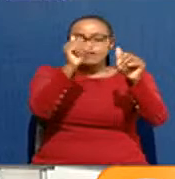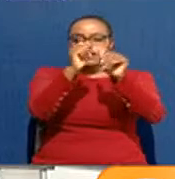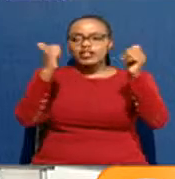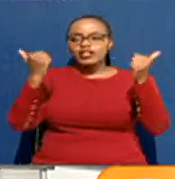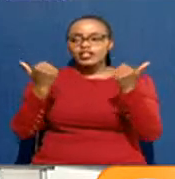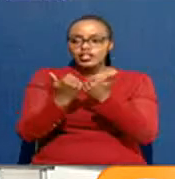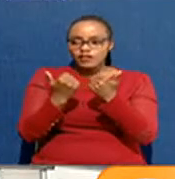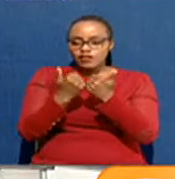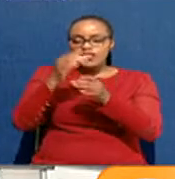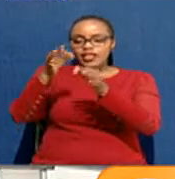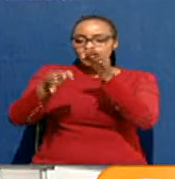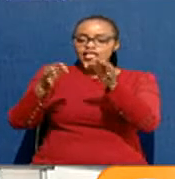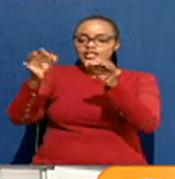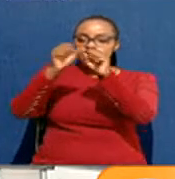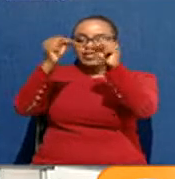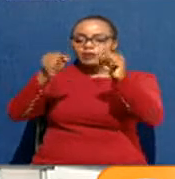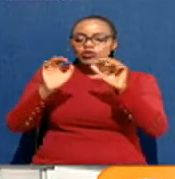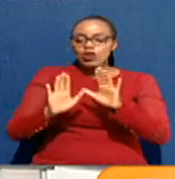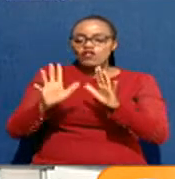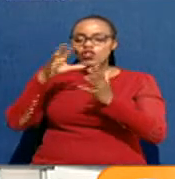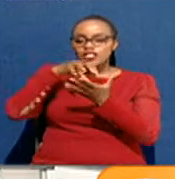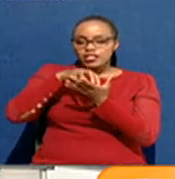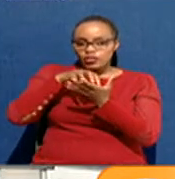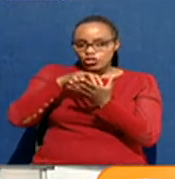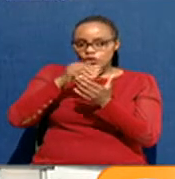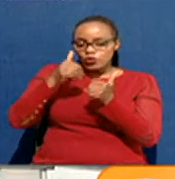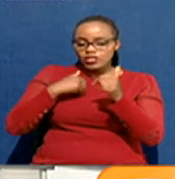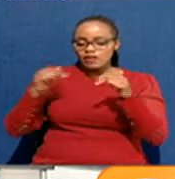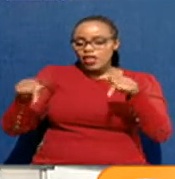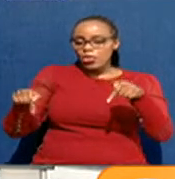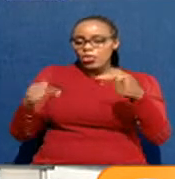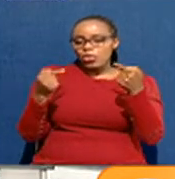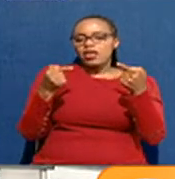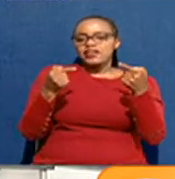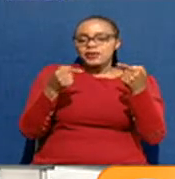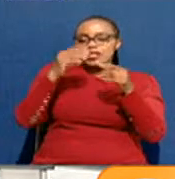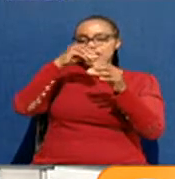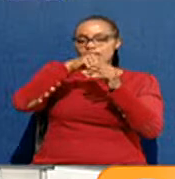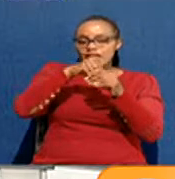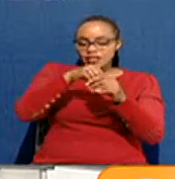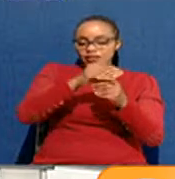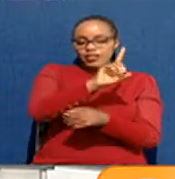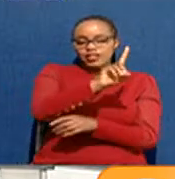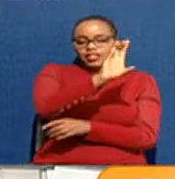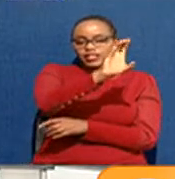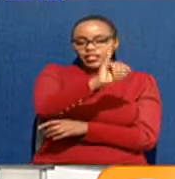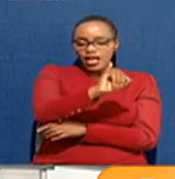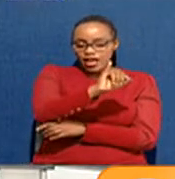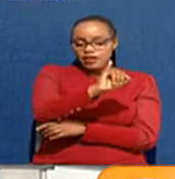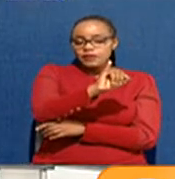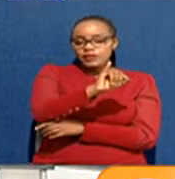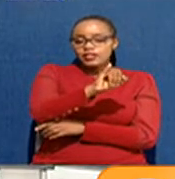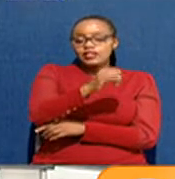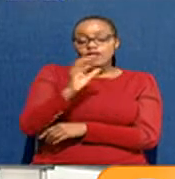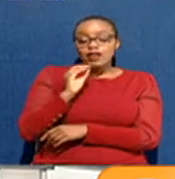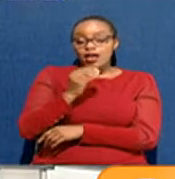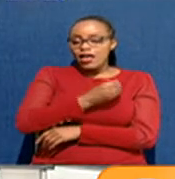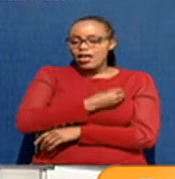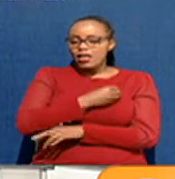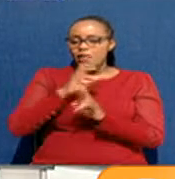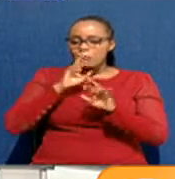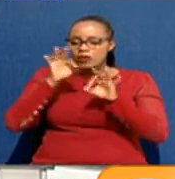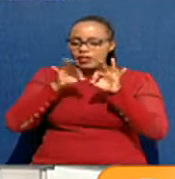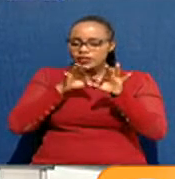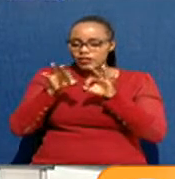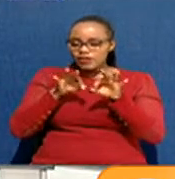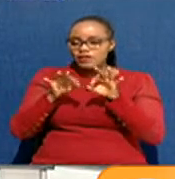criminal justice system to avoid a situation of friction with institutions such as the DCI. And as Hassan Mogambi reports,